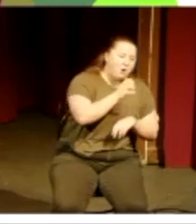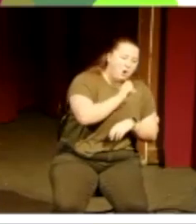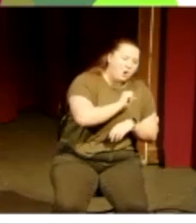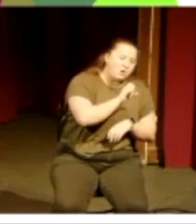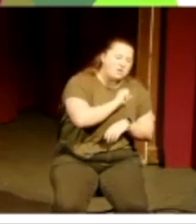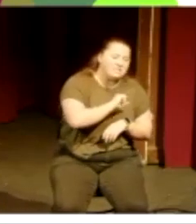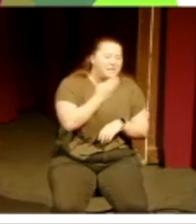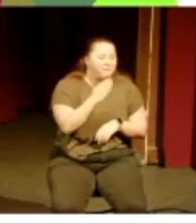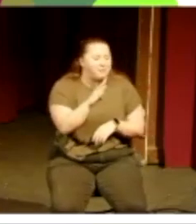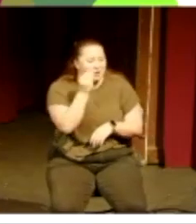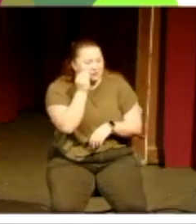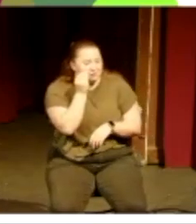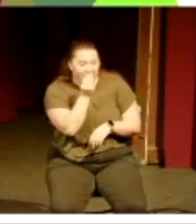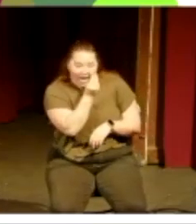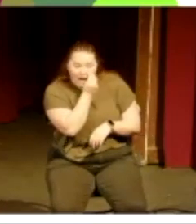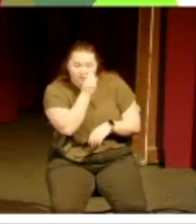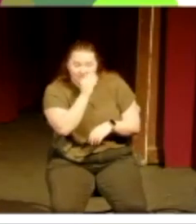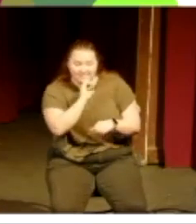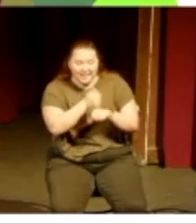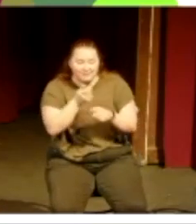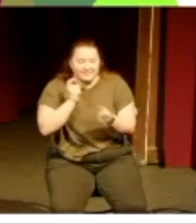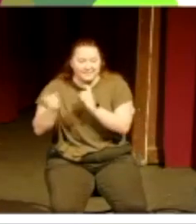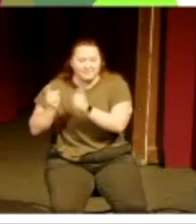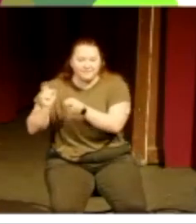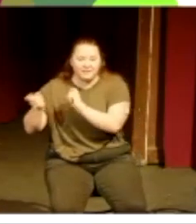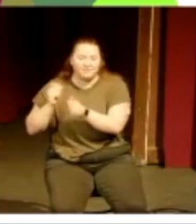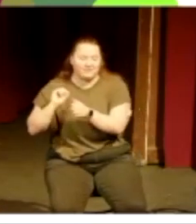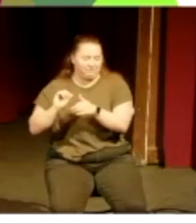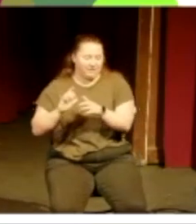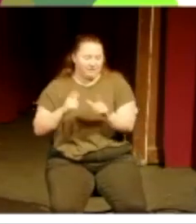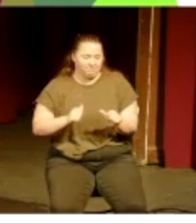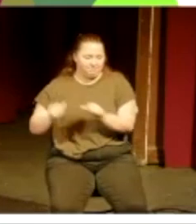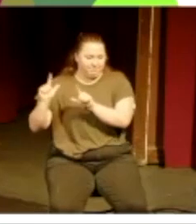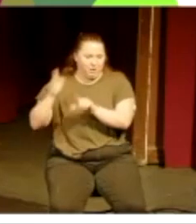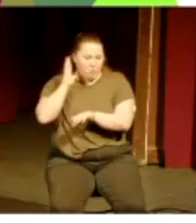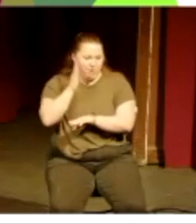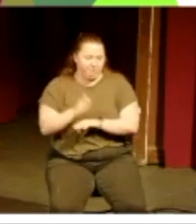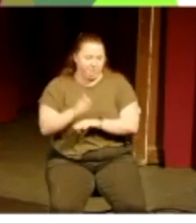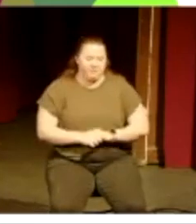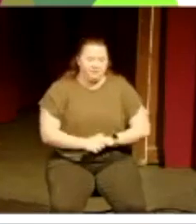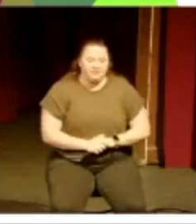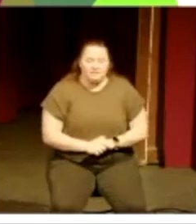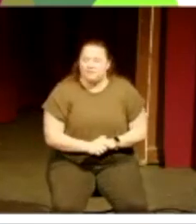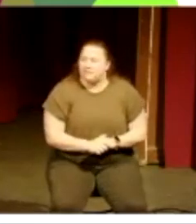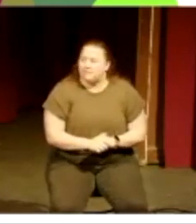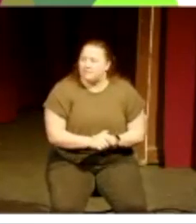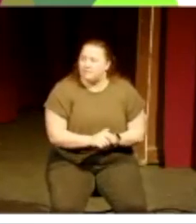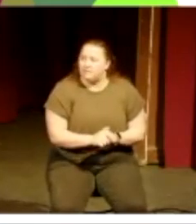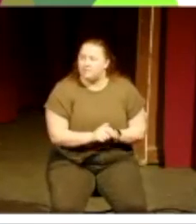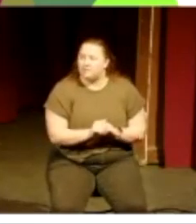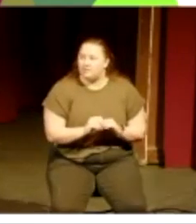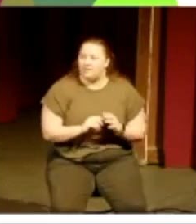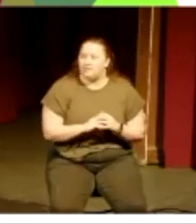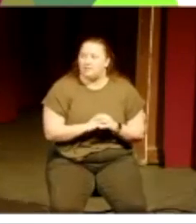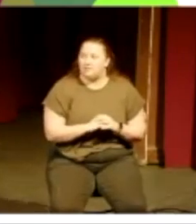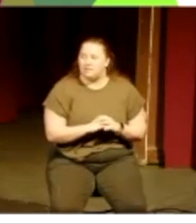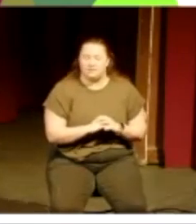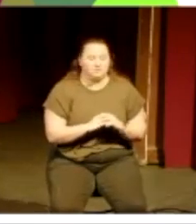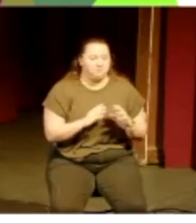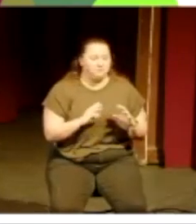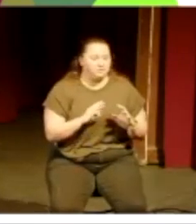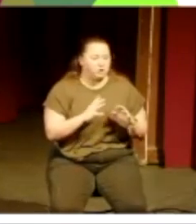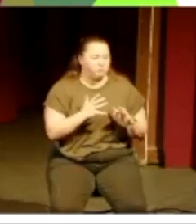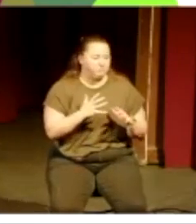long, and I'll put you in the slide deck. Teo's great and keeps our campus standing tall, as well as all of our grounds,